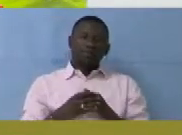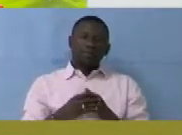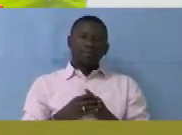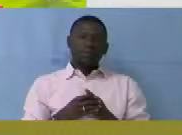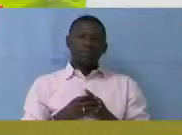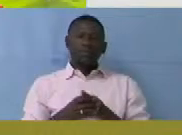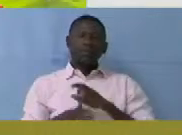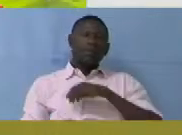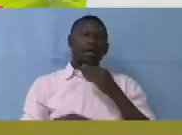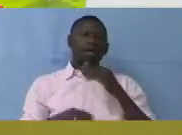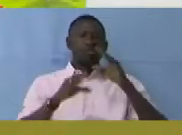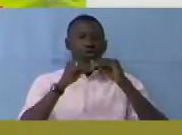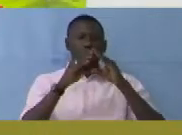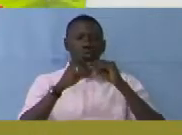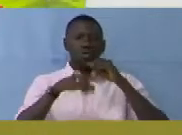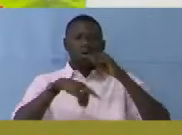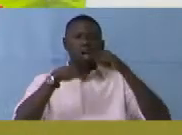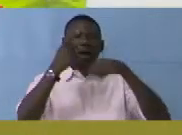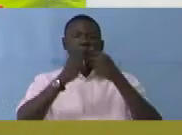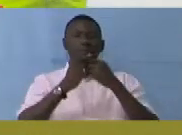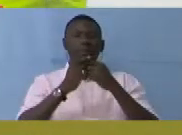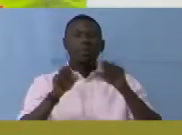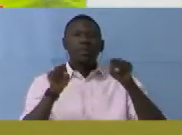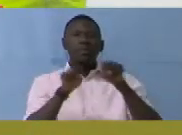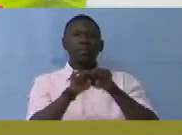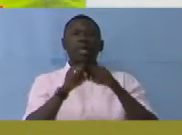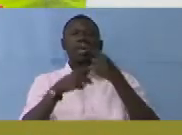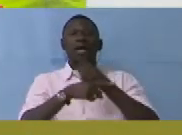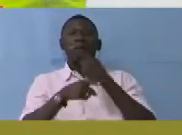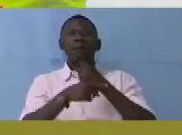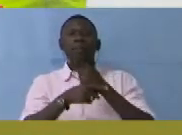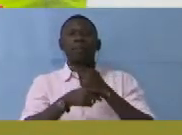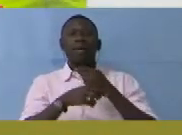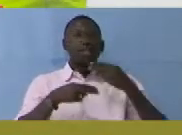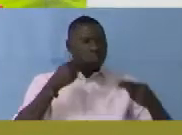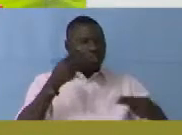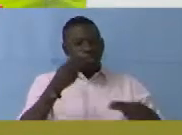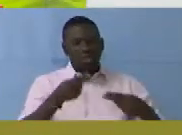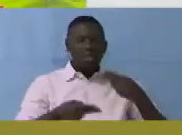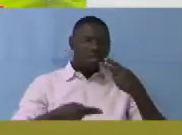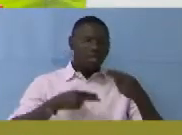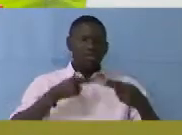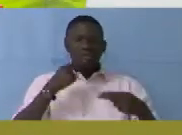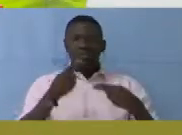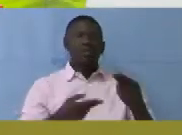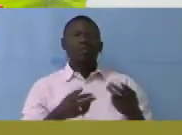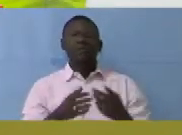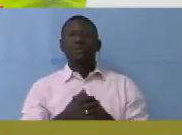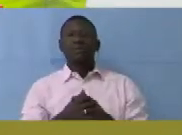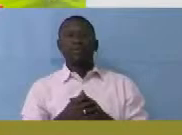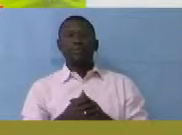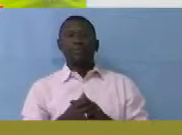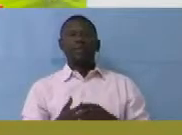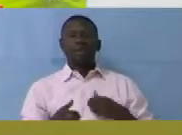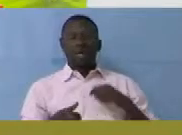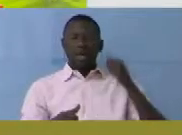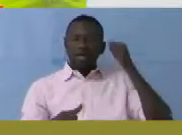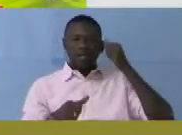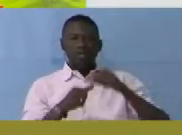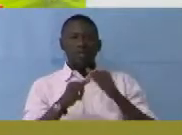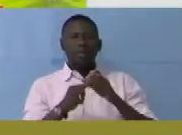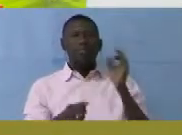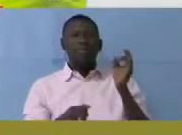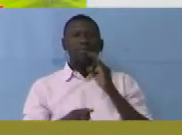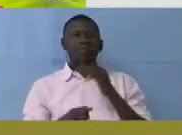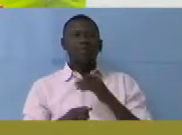To talk about the Senegambian history. Senegambia tunola tariko sada. I remember a very well-known